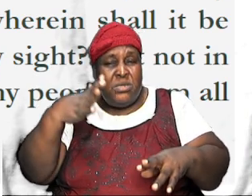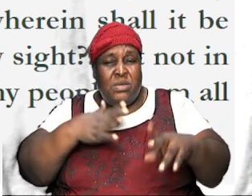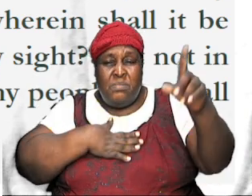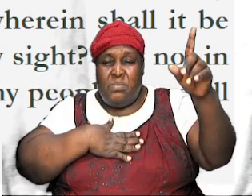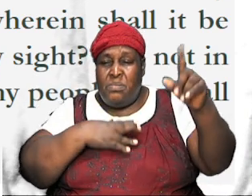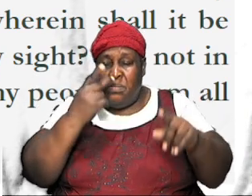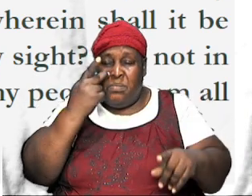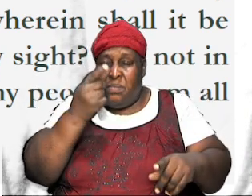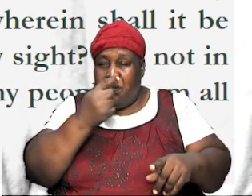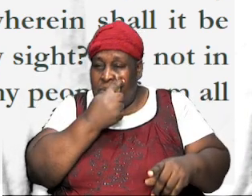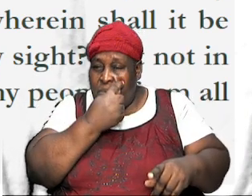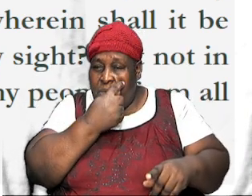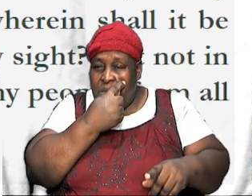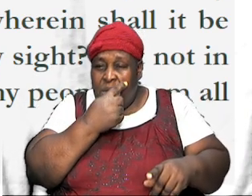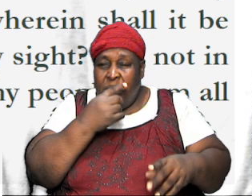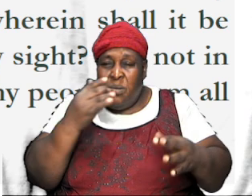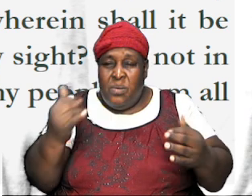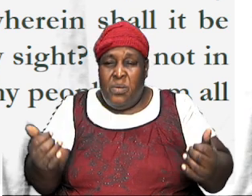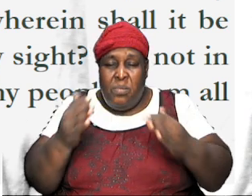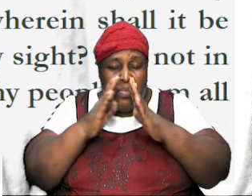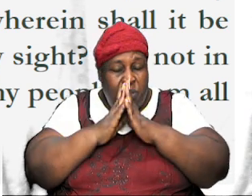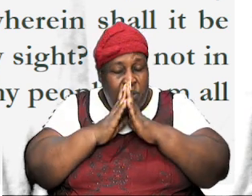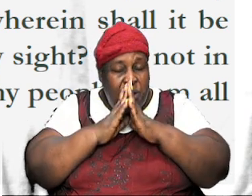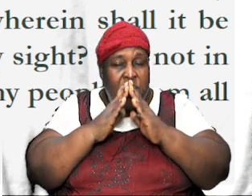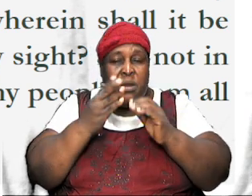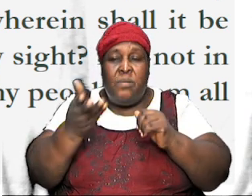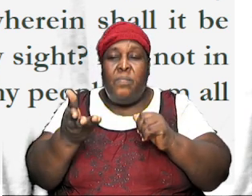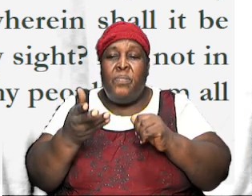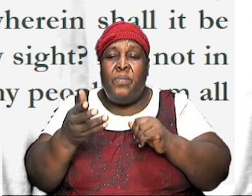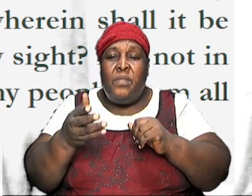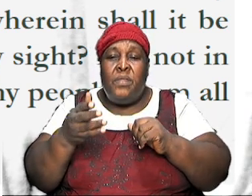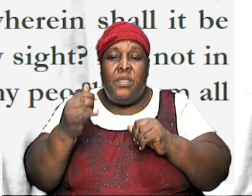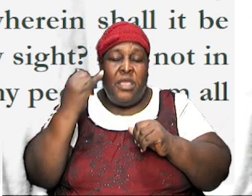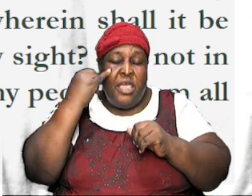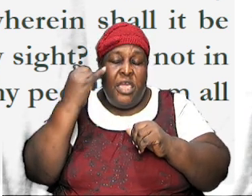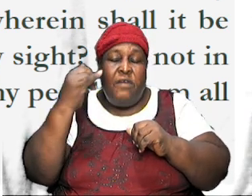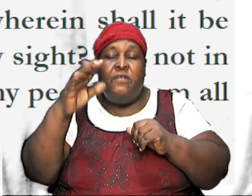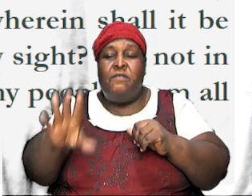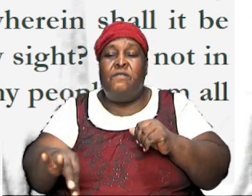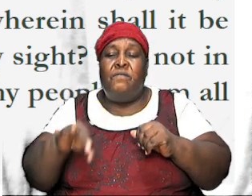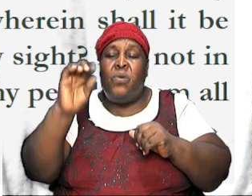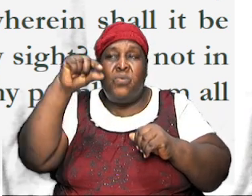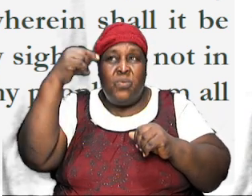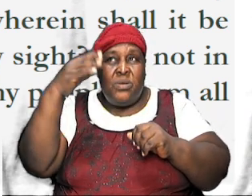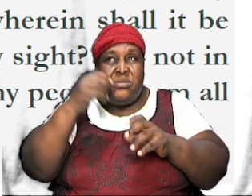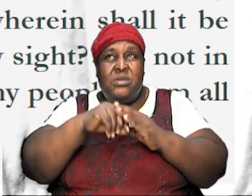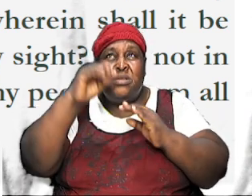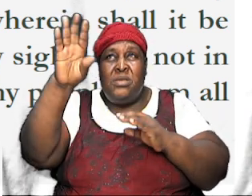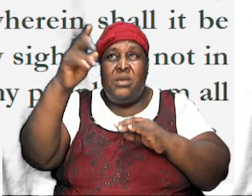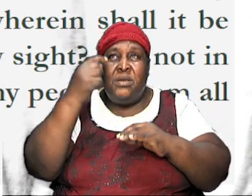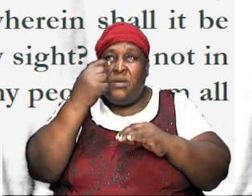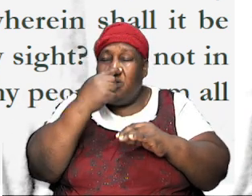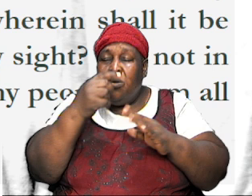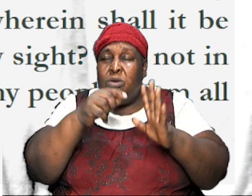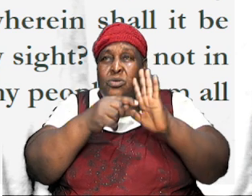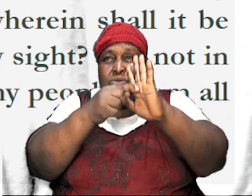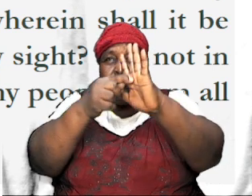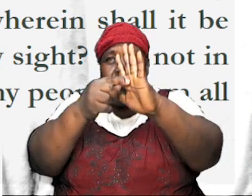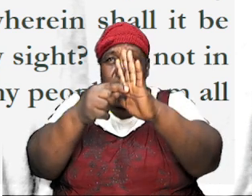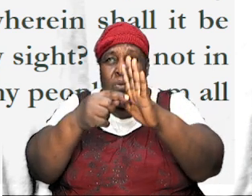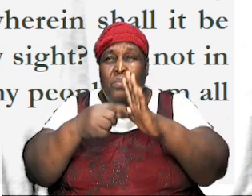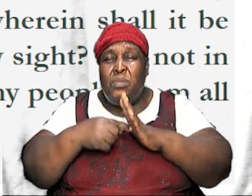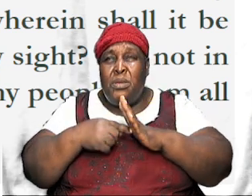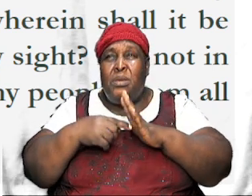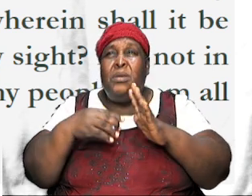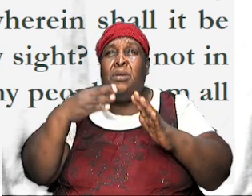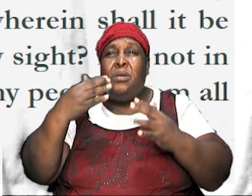sight. Now therefore, I pray thee, if I have found grace in thy sight, shew me now thy way, that I may know